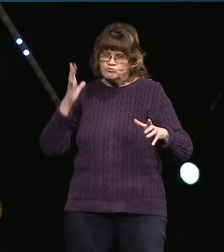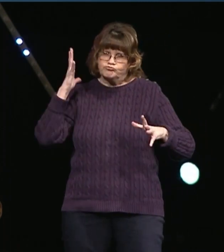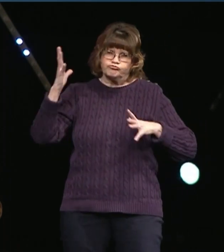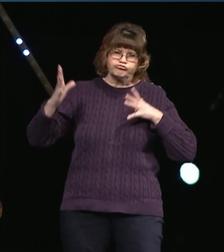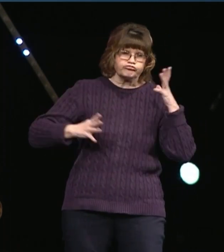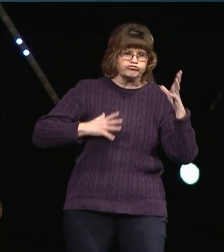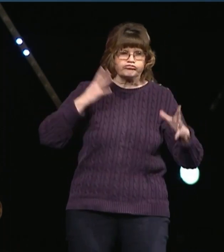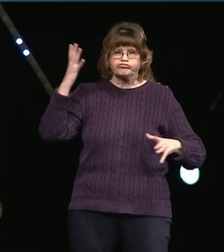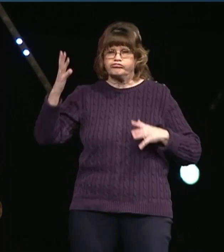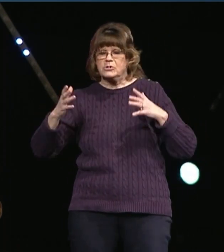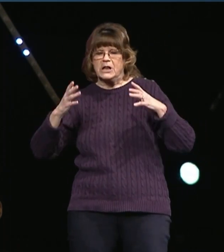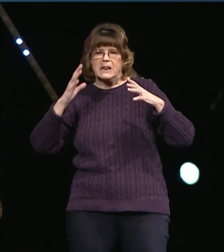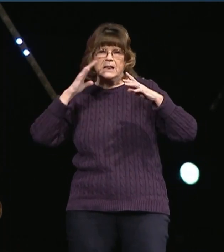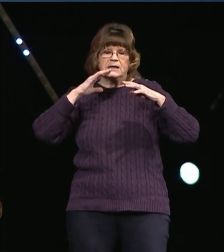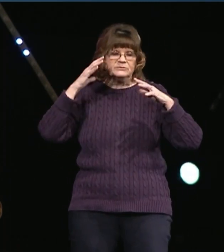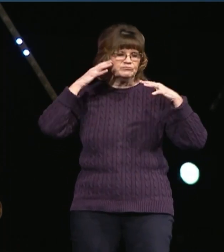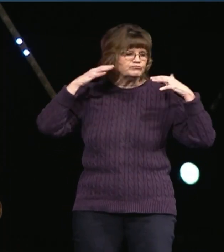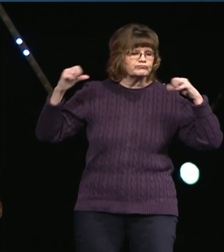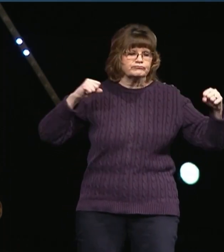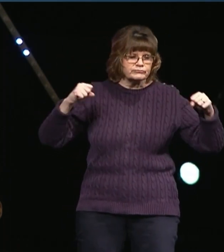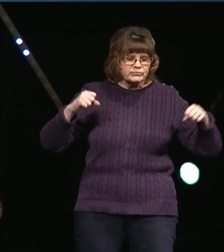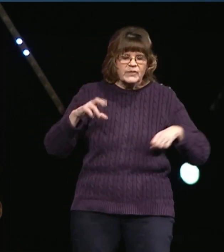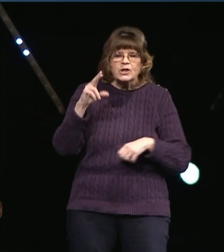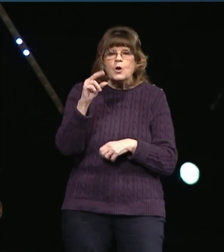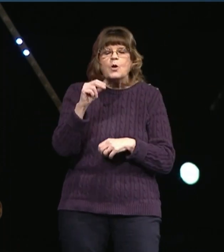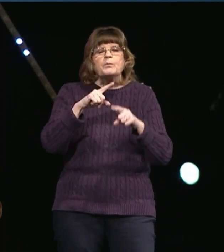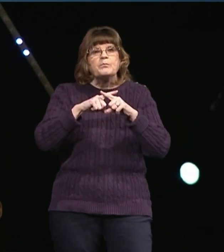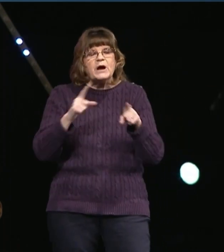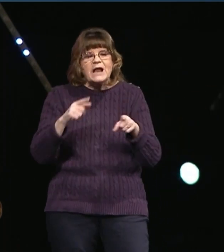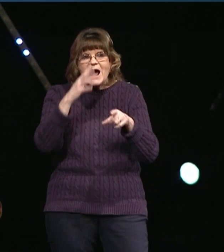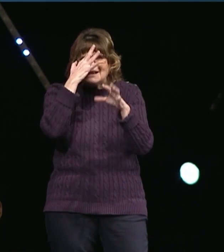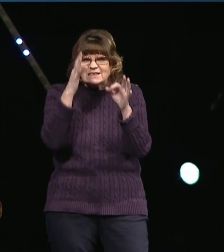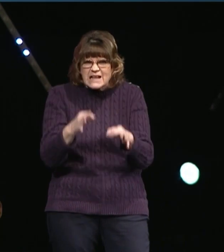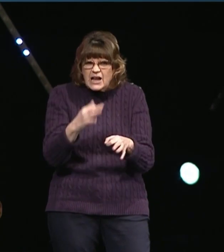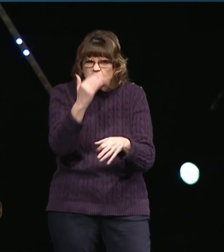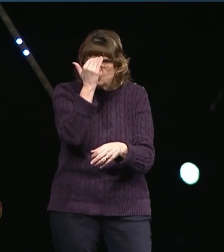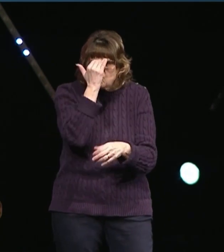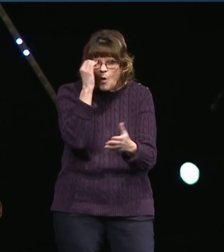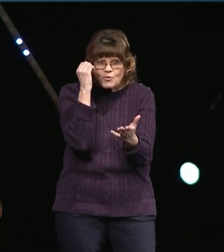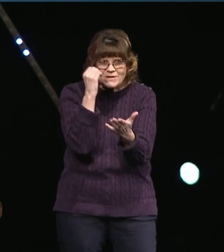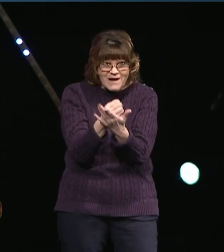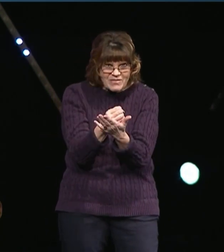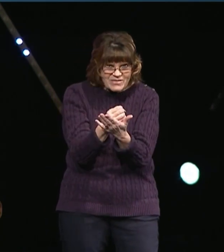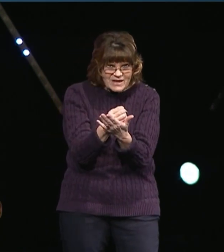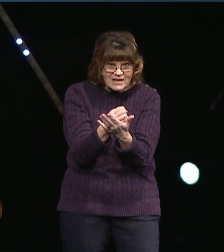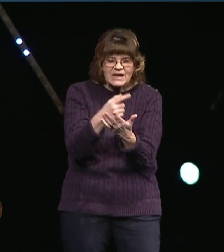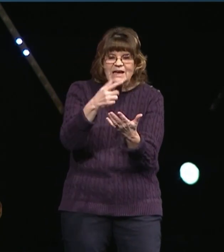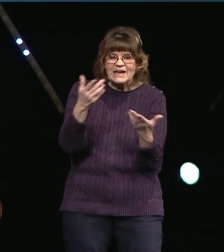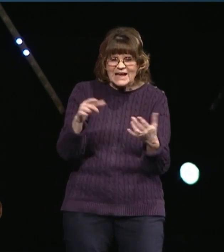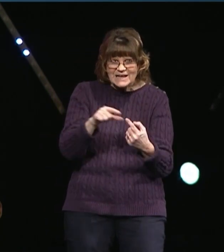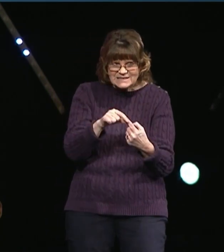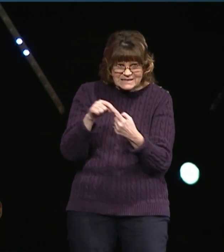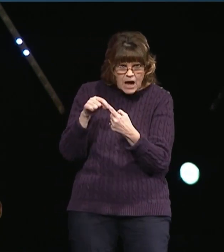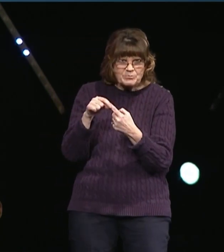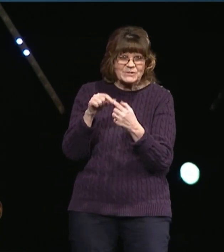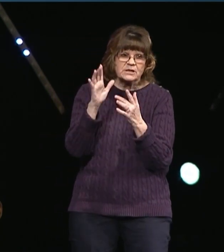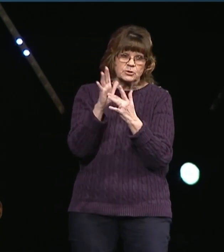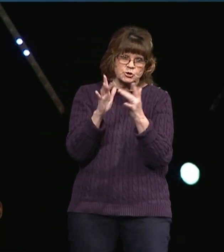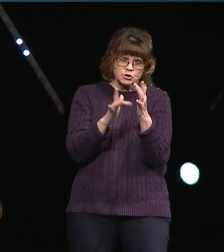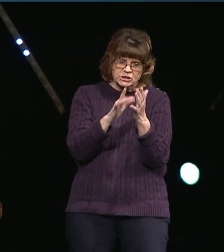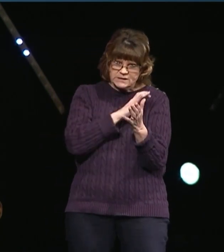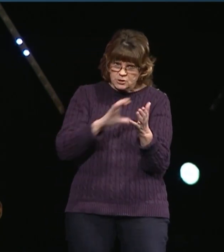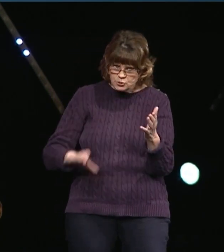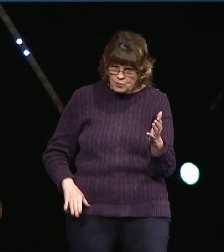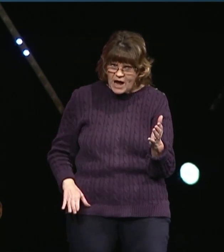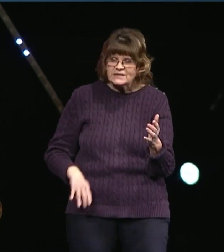his sermonizing. For I decided to know nothing among you except Jesus Christ and him crucified.